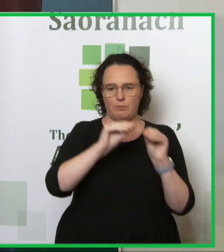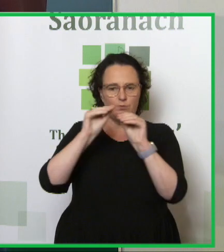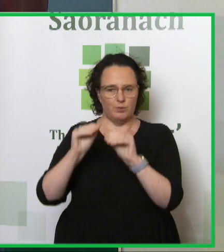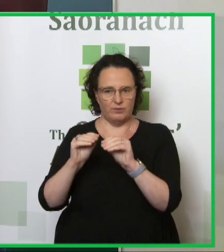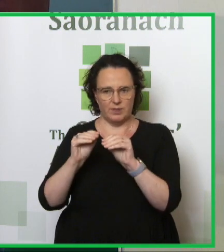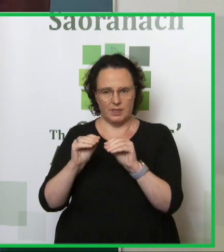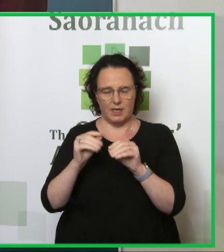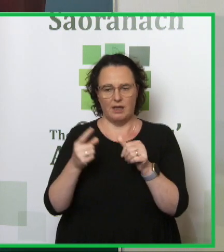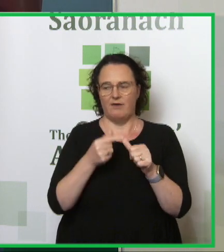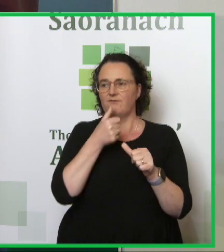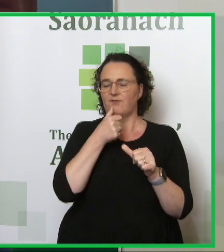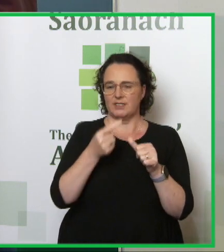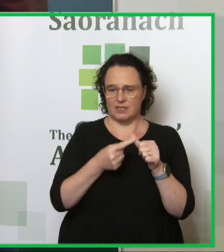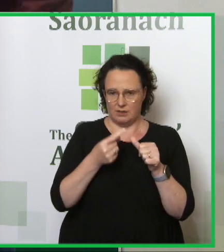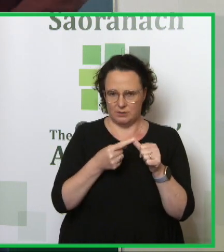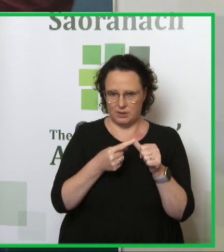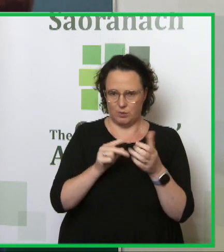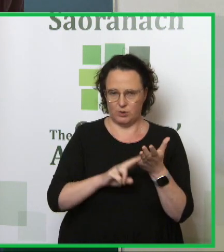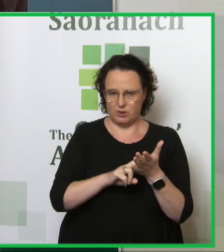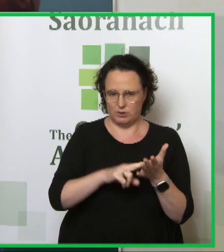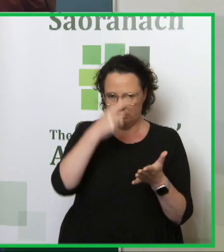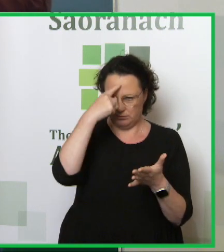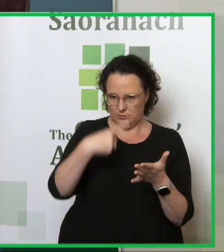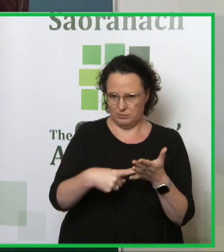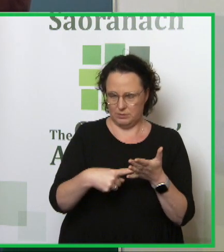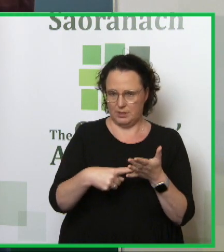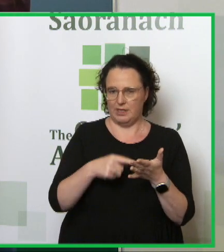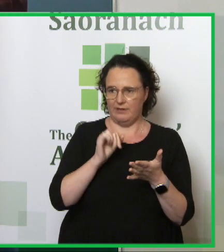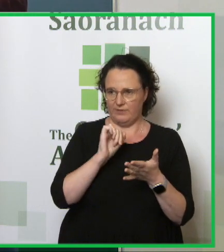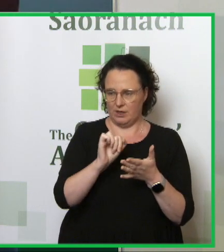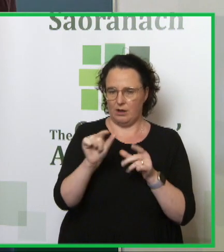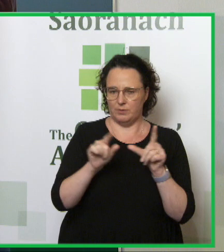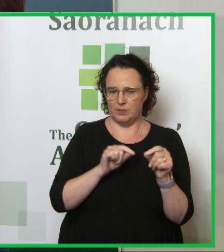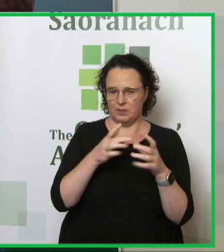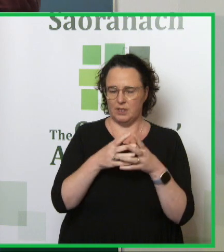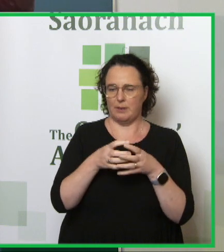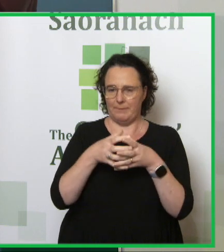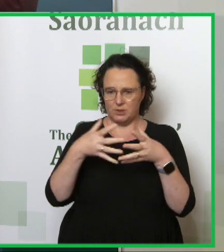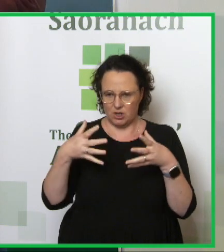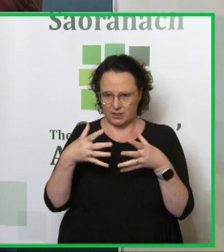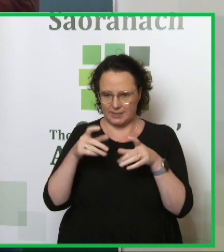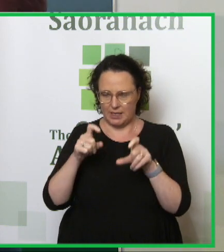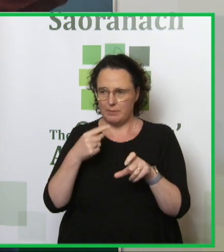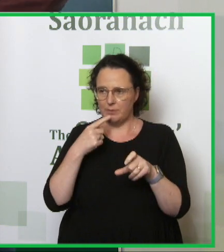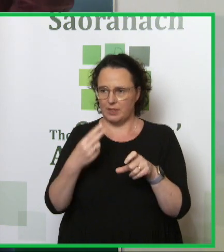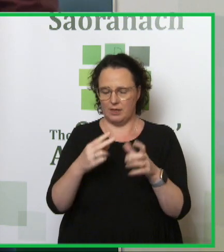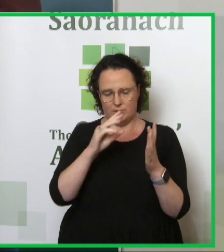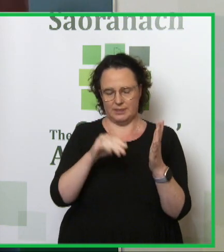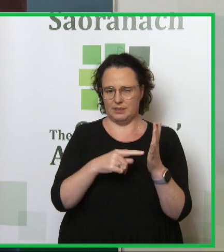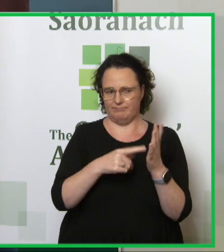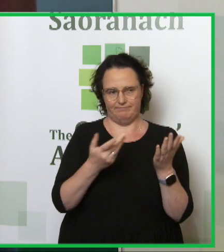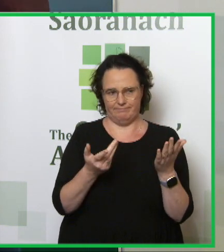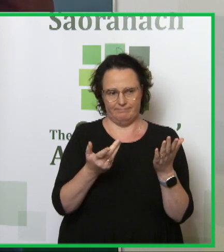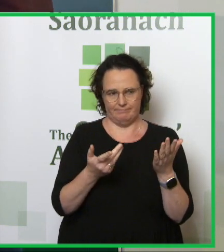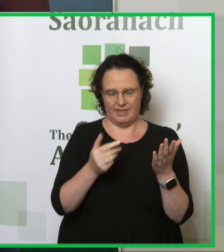count, and it was used to determine whether their option got a majority or stayed in a running. Now that it's out of the running, if they haven't given a